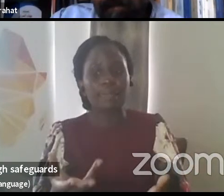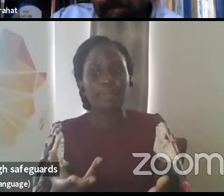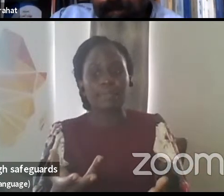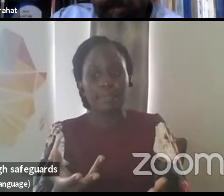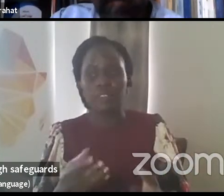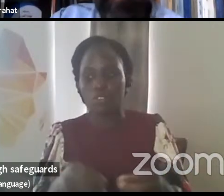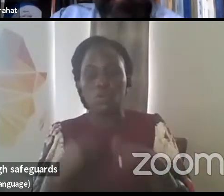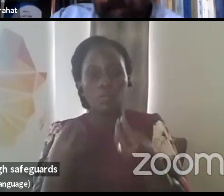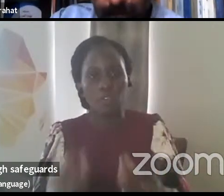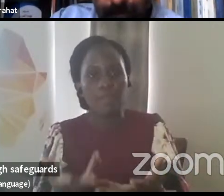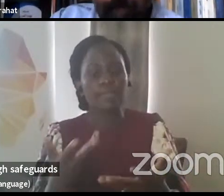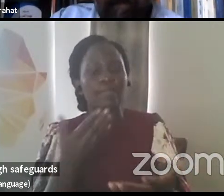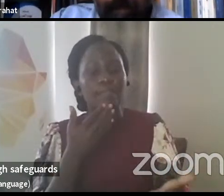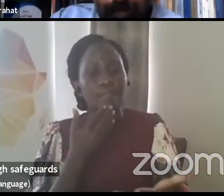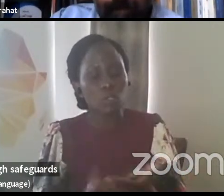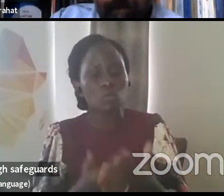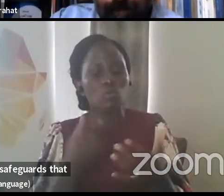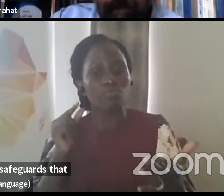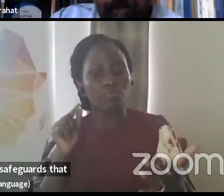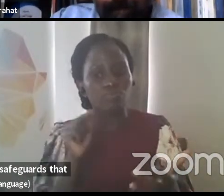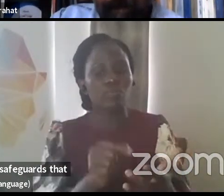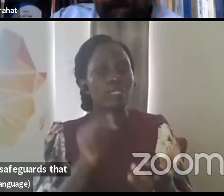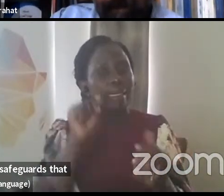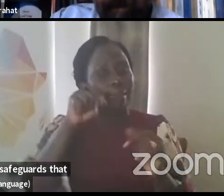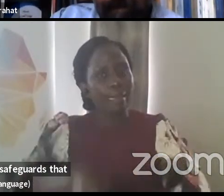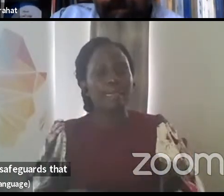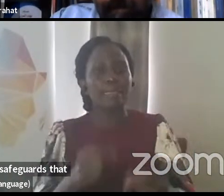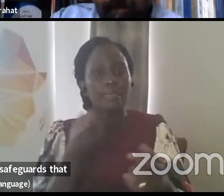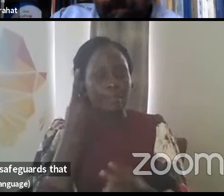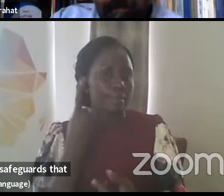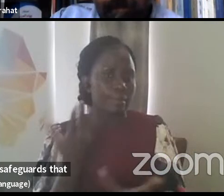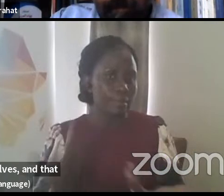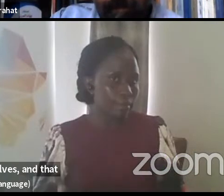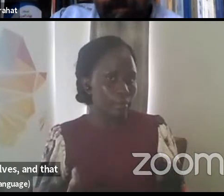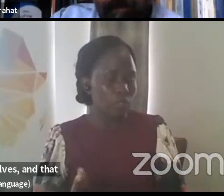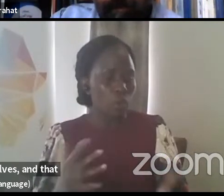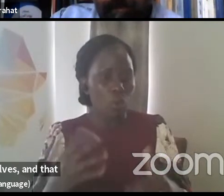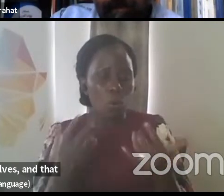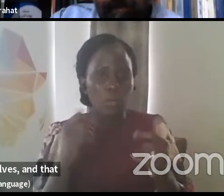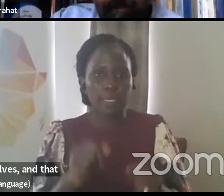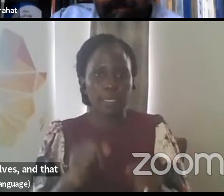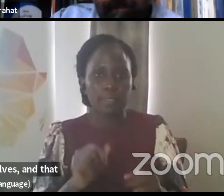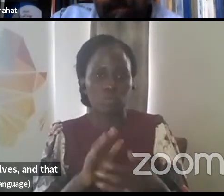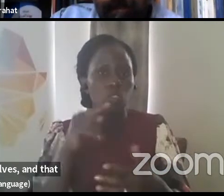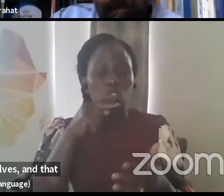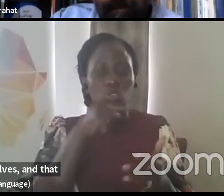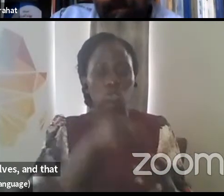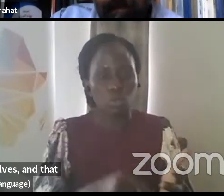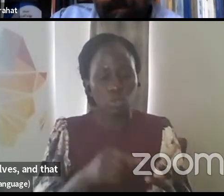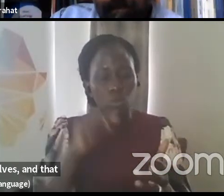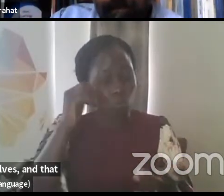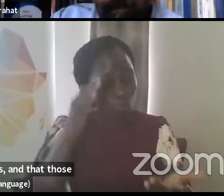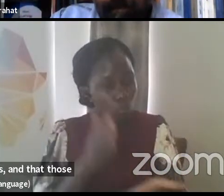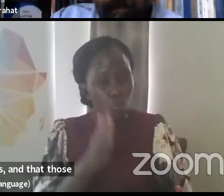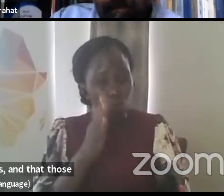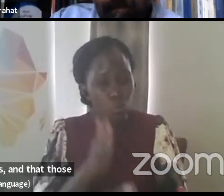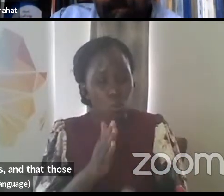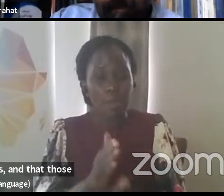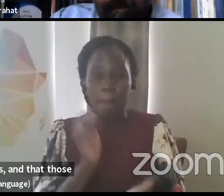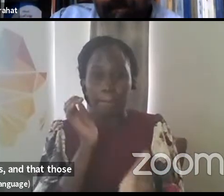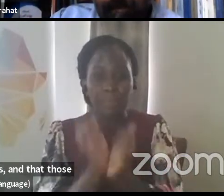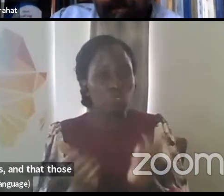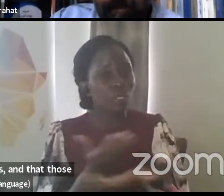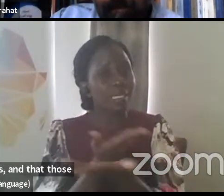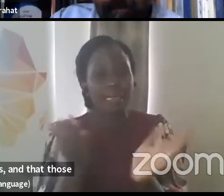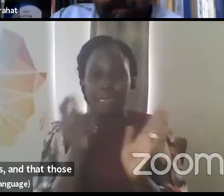safeguards that they can defend themselves and that those laws are not being used to actually prosecute anyone